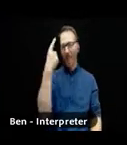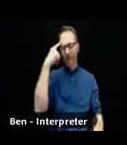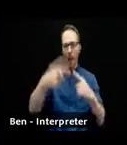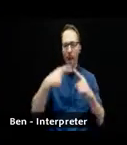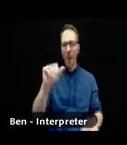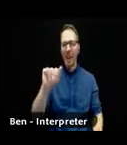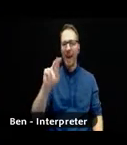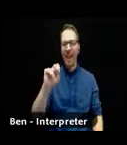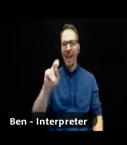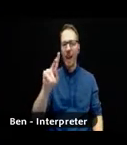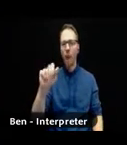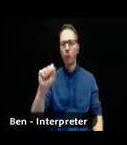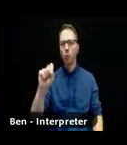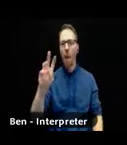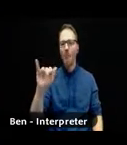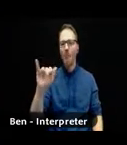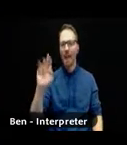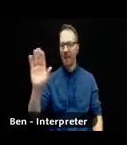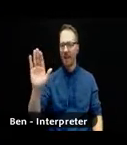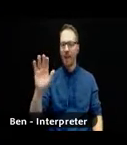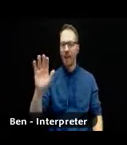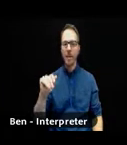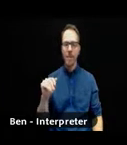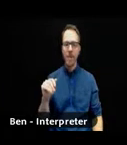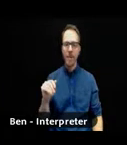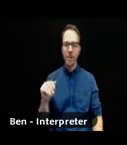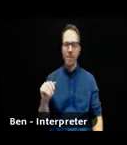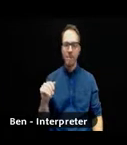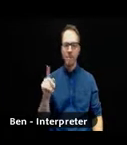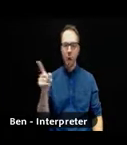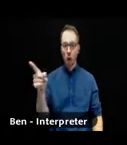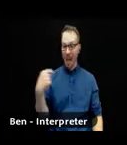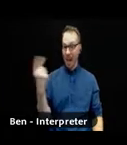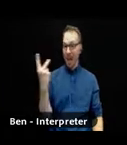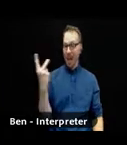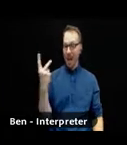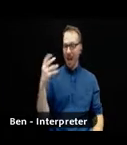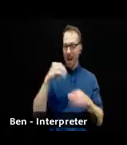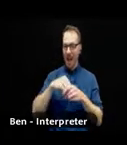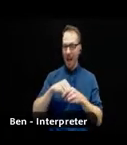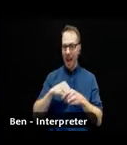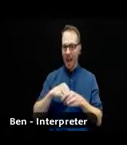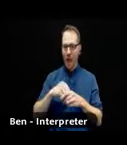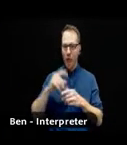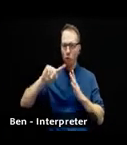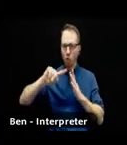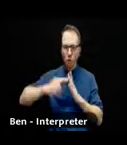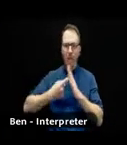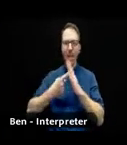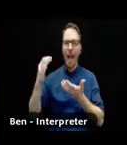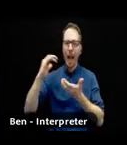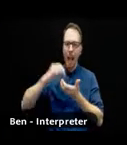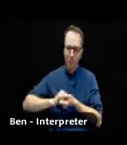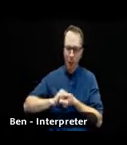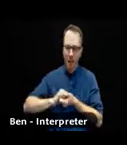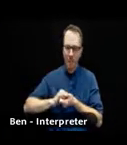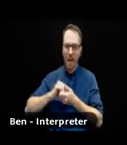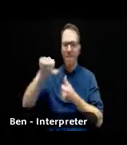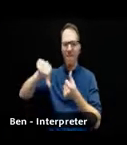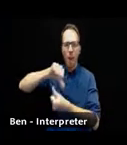Swadin, you know, she and I are in a fellowship with the Just Beginning Collaborative fellowship together.